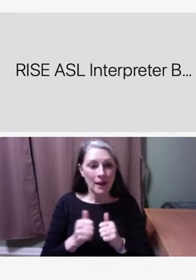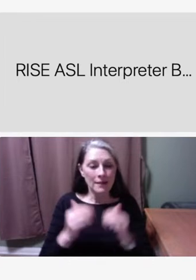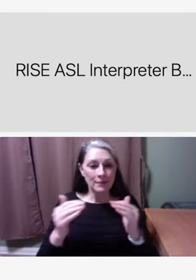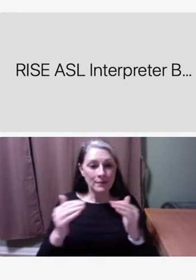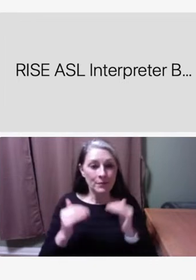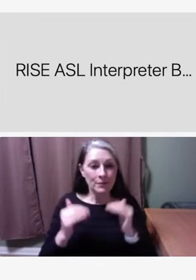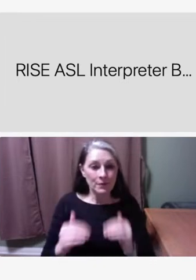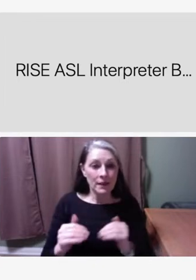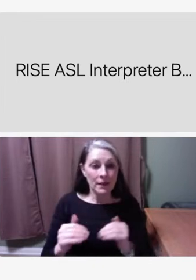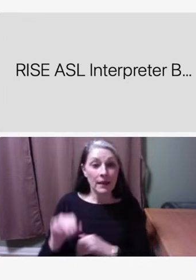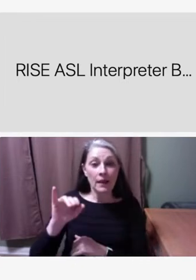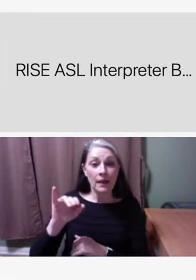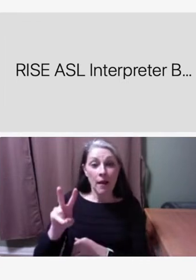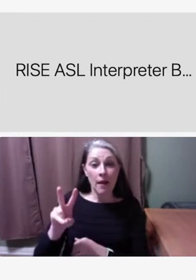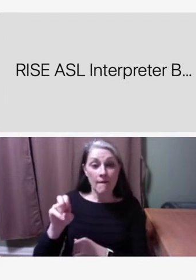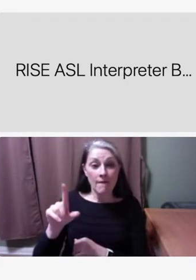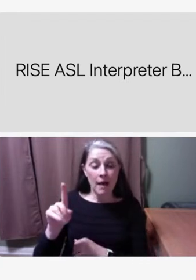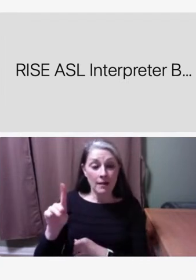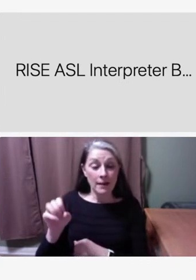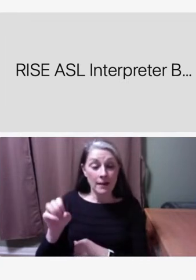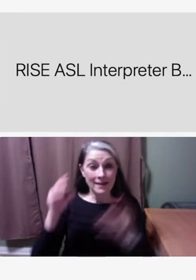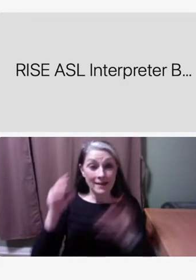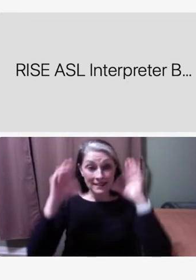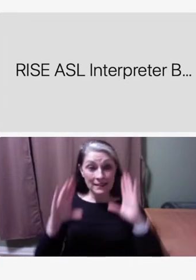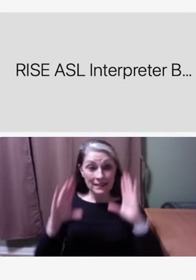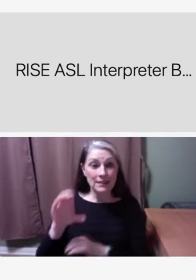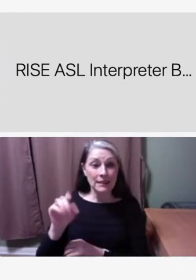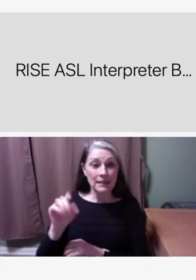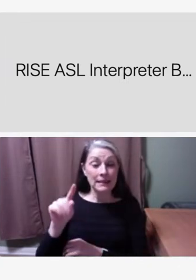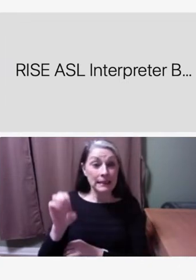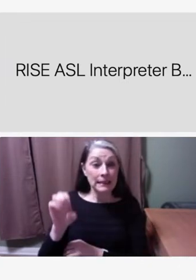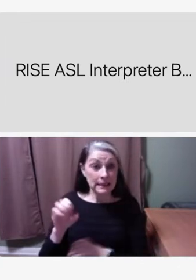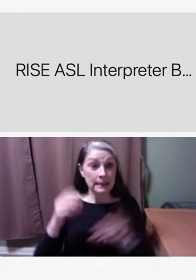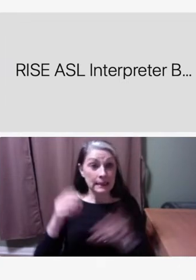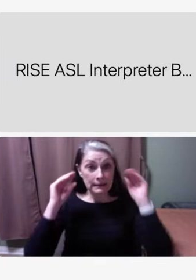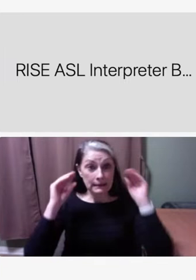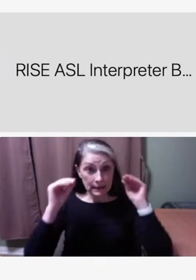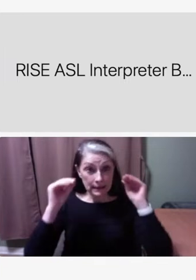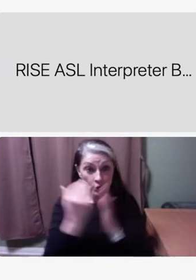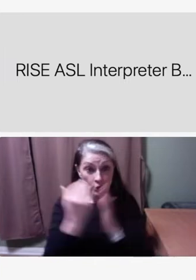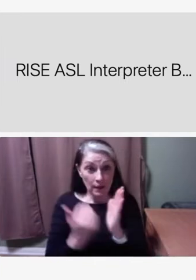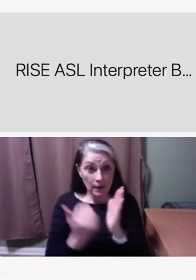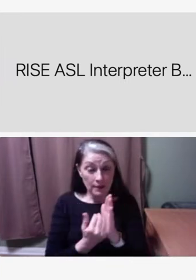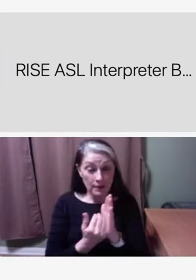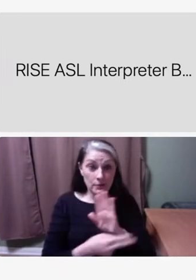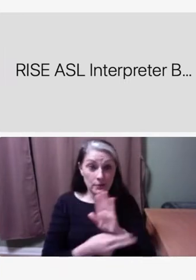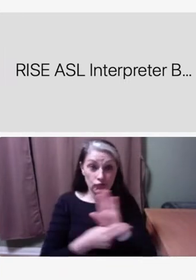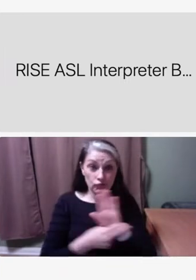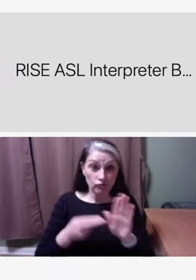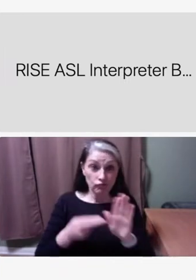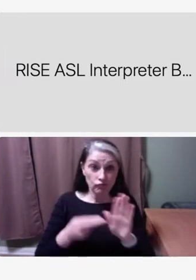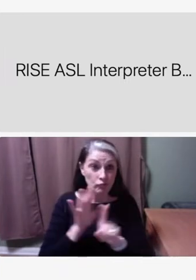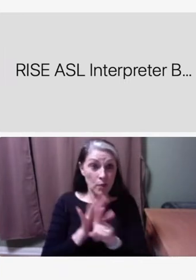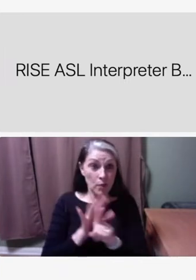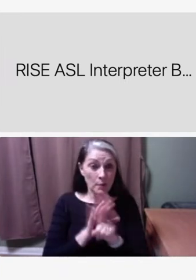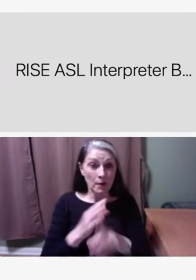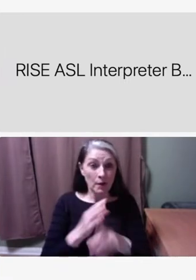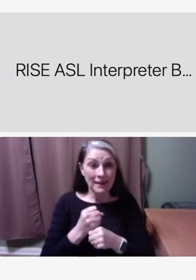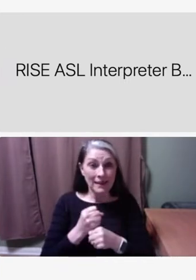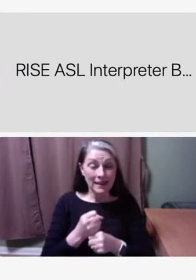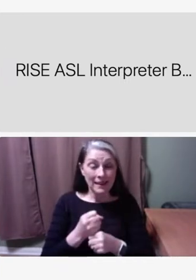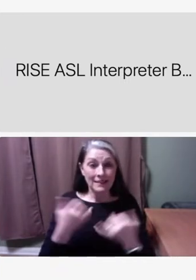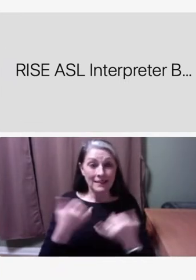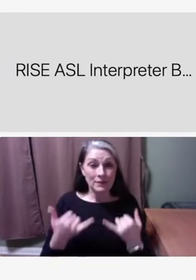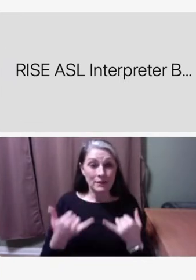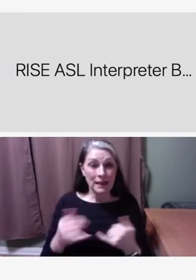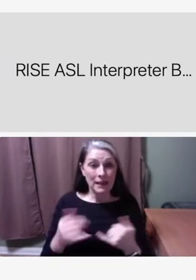teacher who teaches lessons on logo design and the meaning behind it in popular logos we see today. Matthew transferred back to his home school at CHS in the